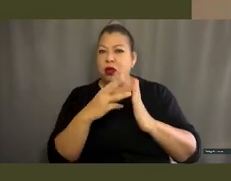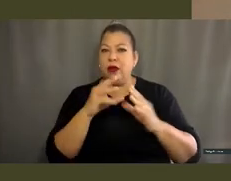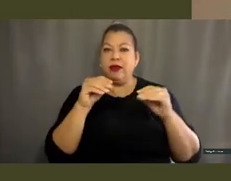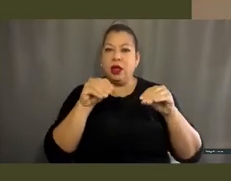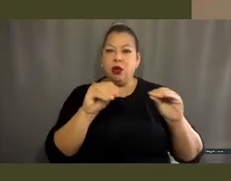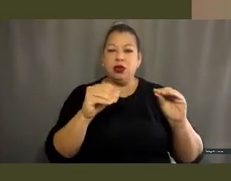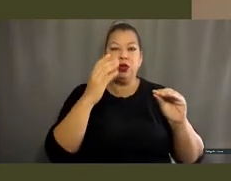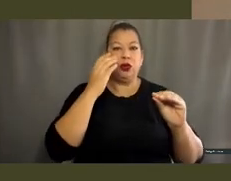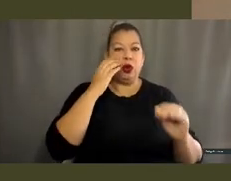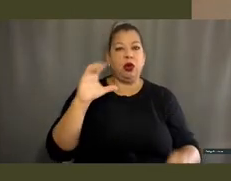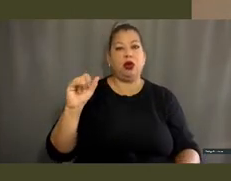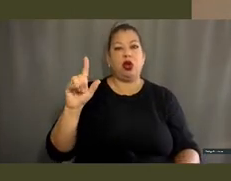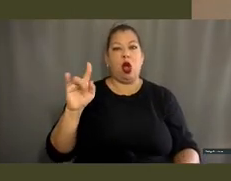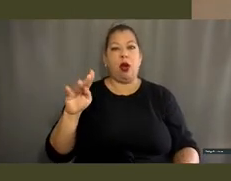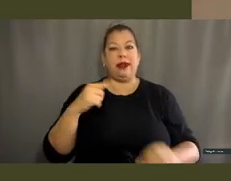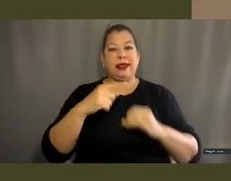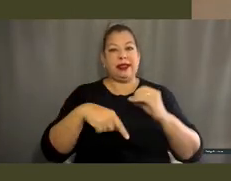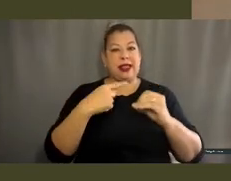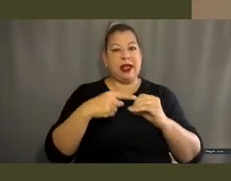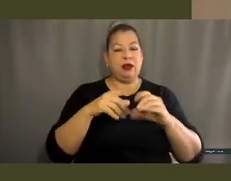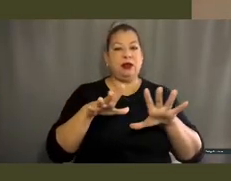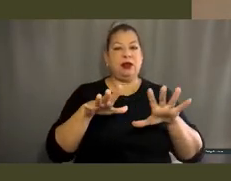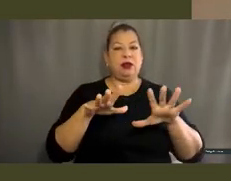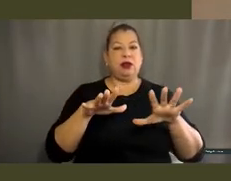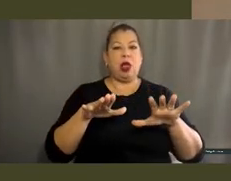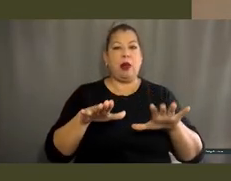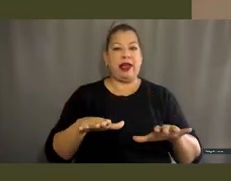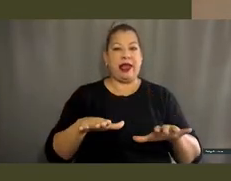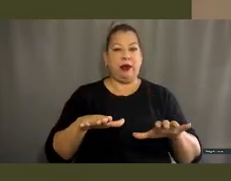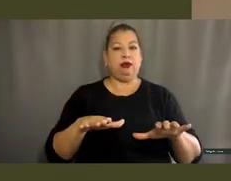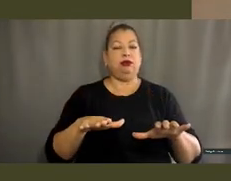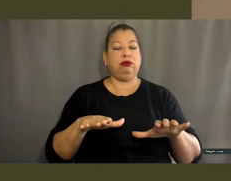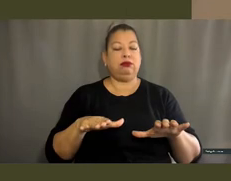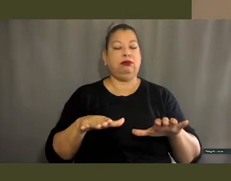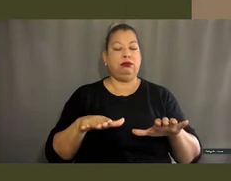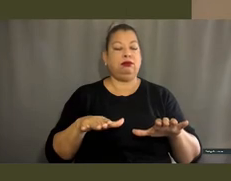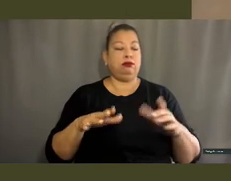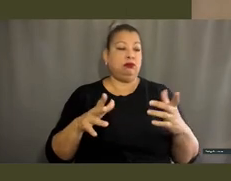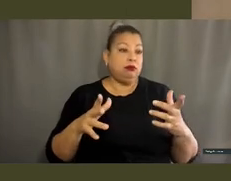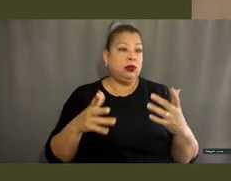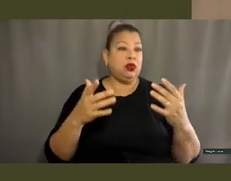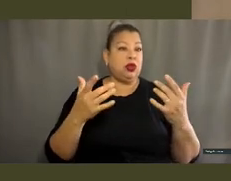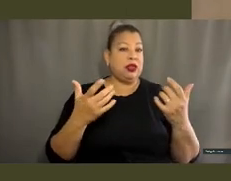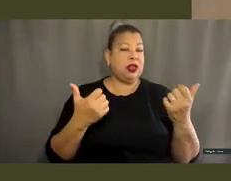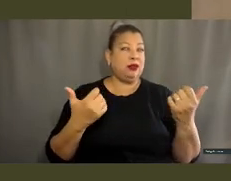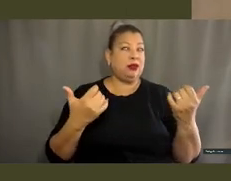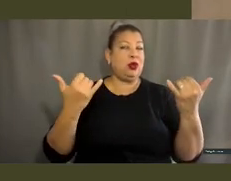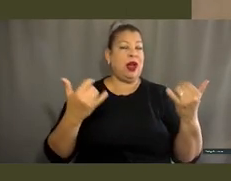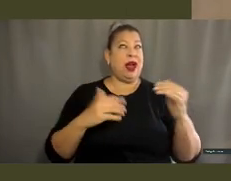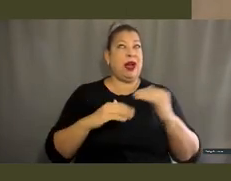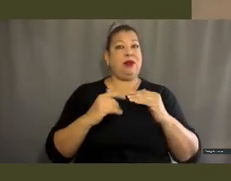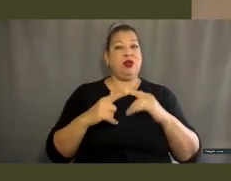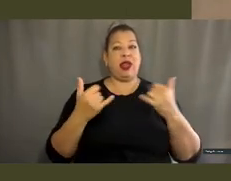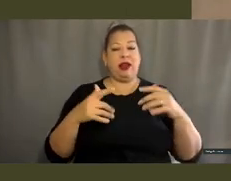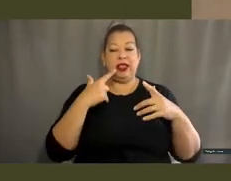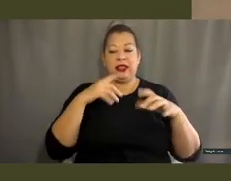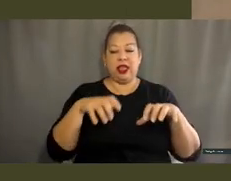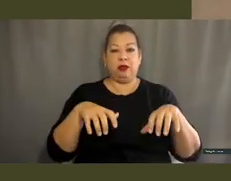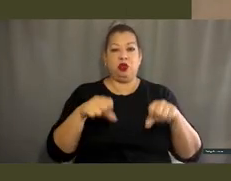for example, in the ocean is slowing down. So it is to date actually absorbed 90% of the energy